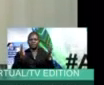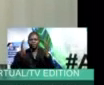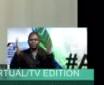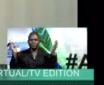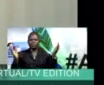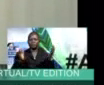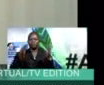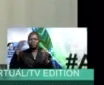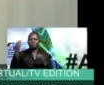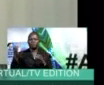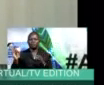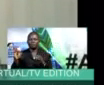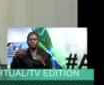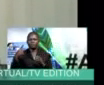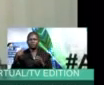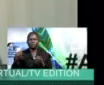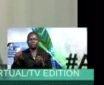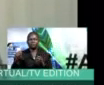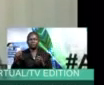ceremony of the